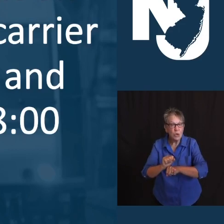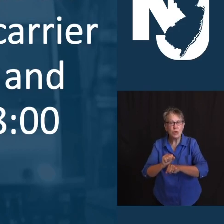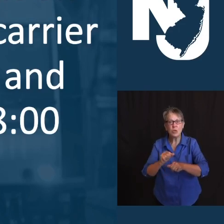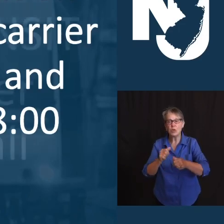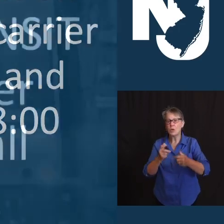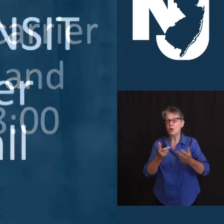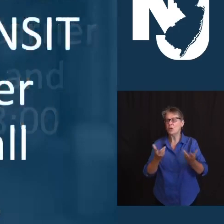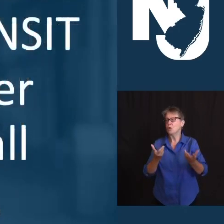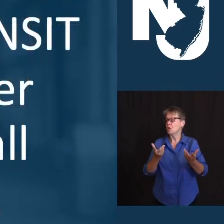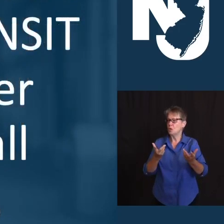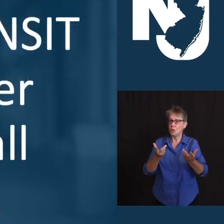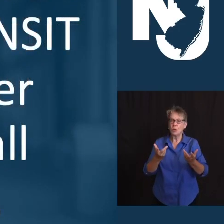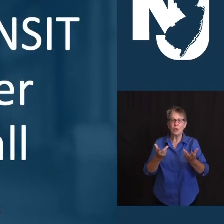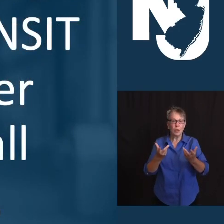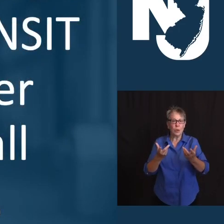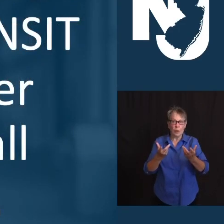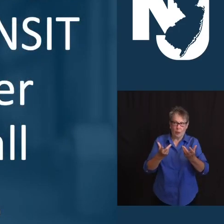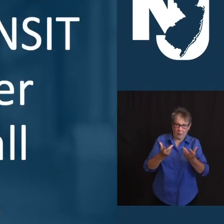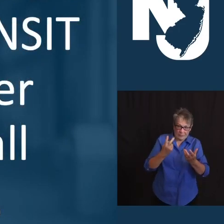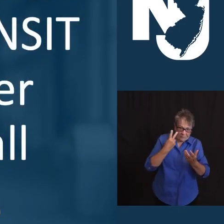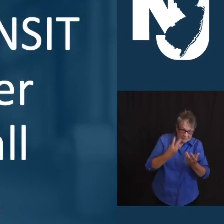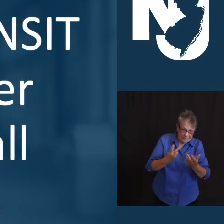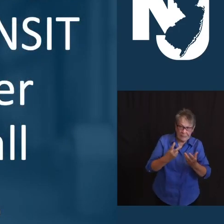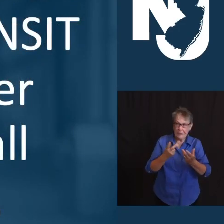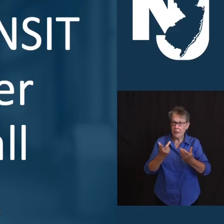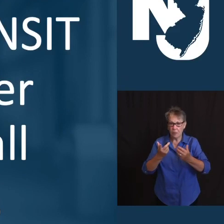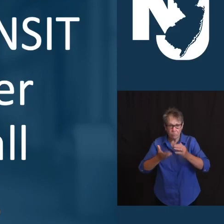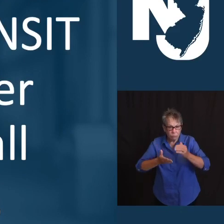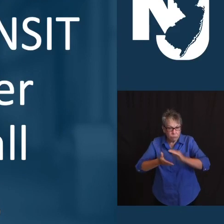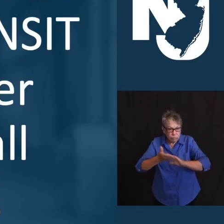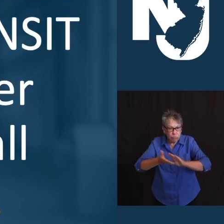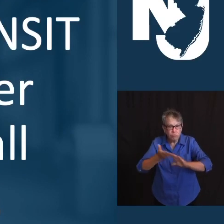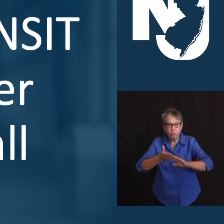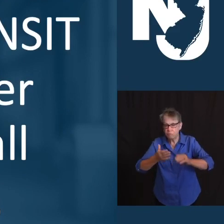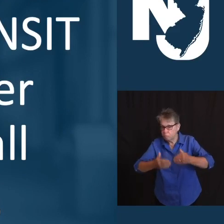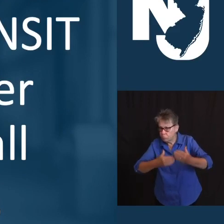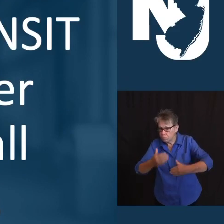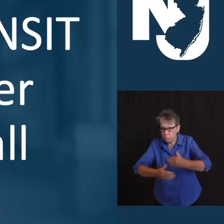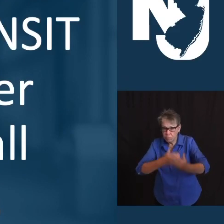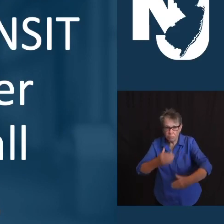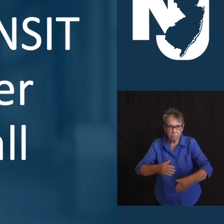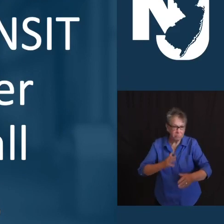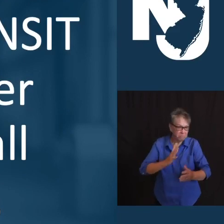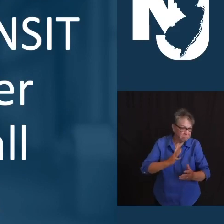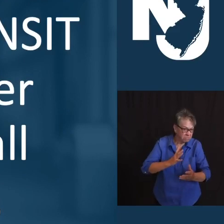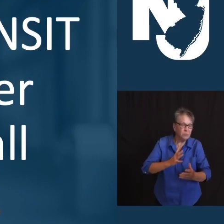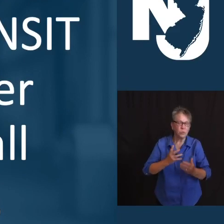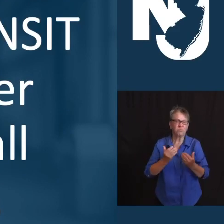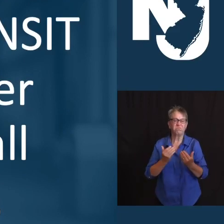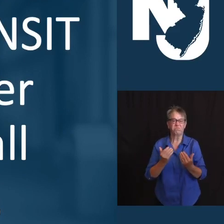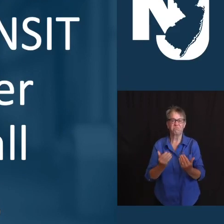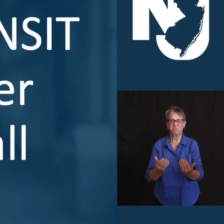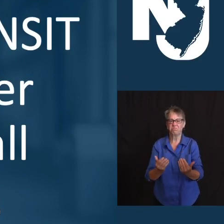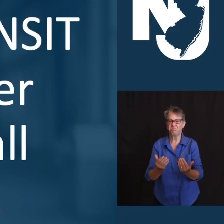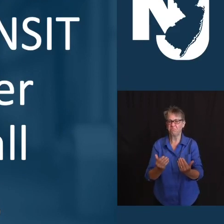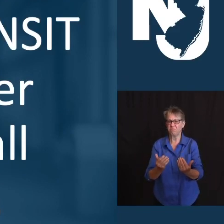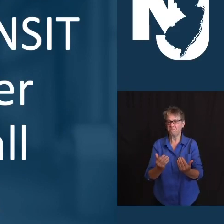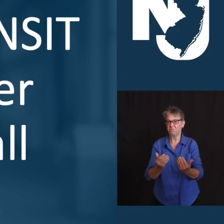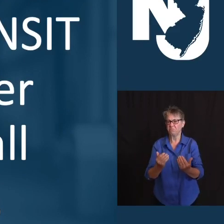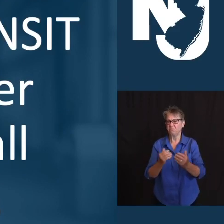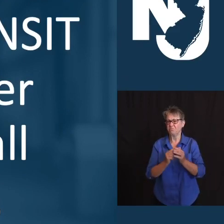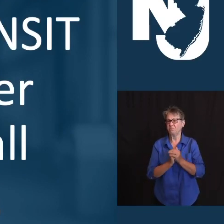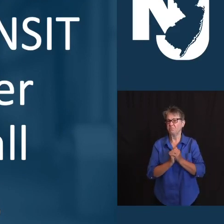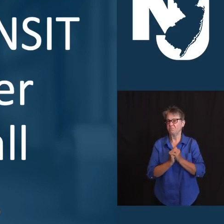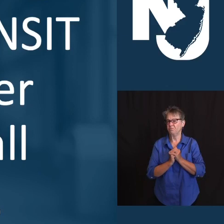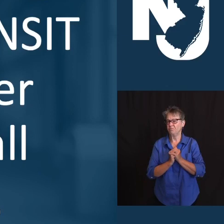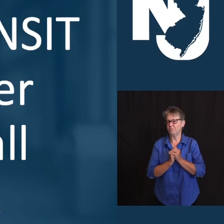be sure, all other coronavirus mitigation efforts implemented by prior executive order, including the wearing of face coverings by